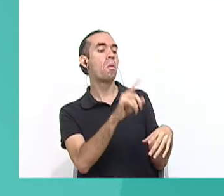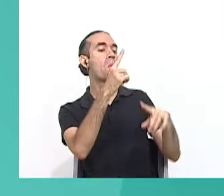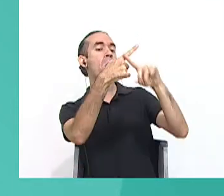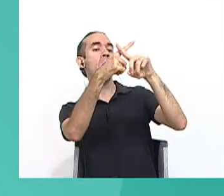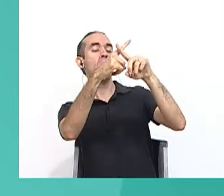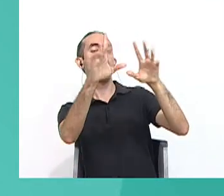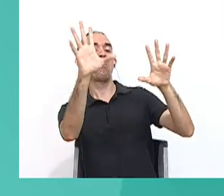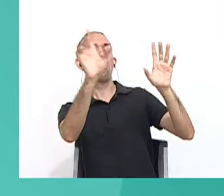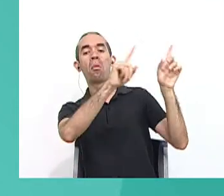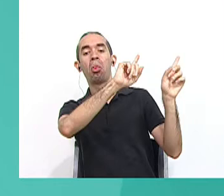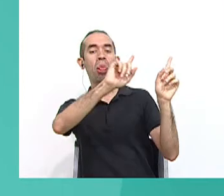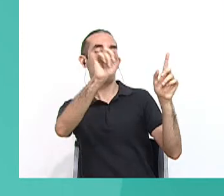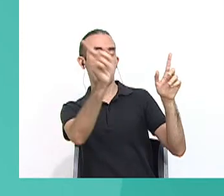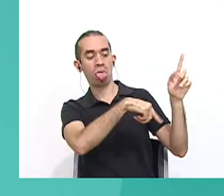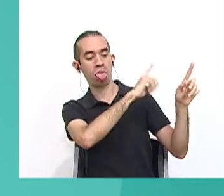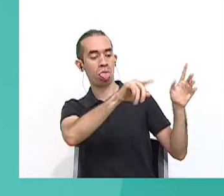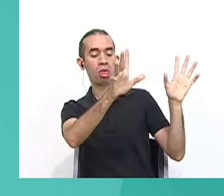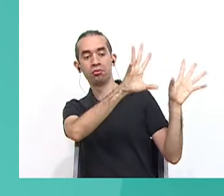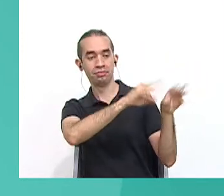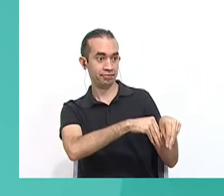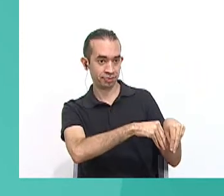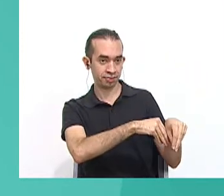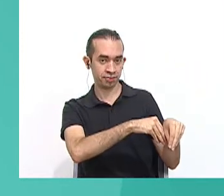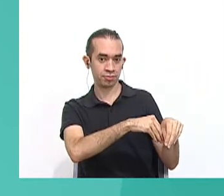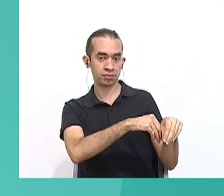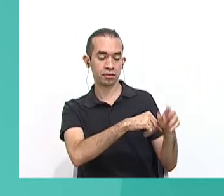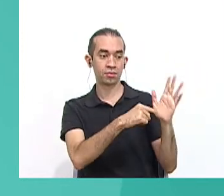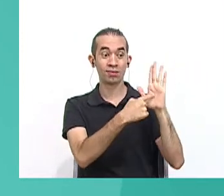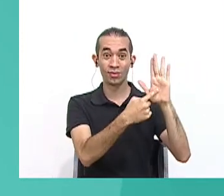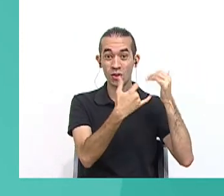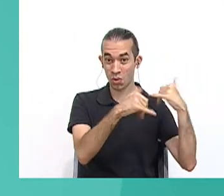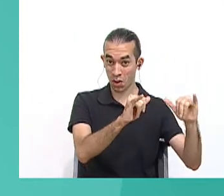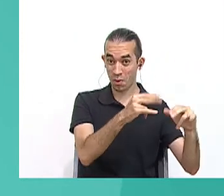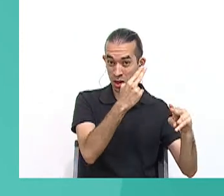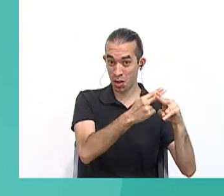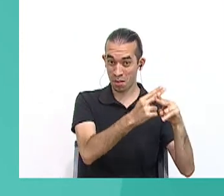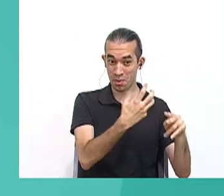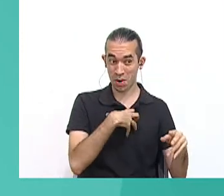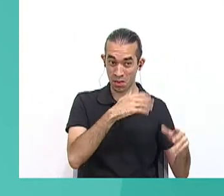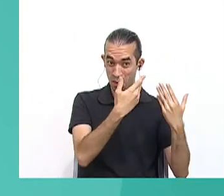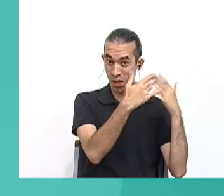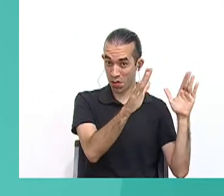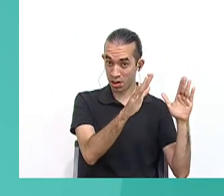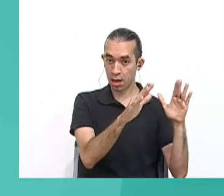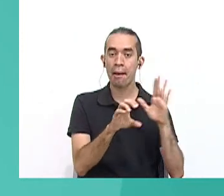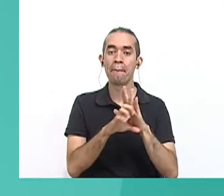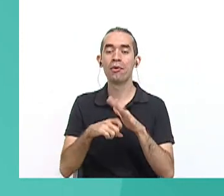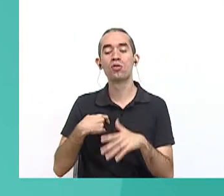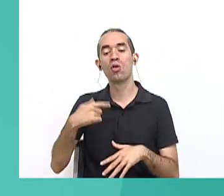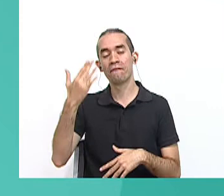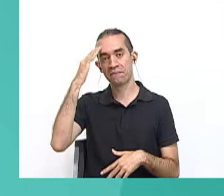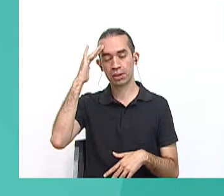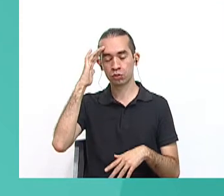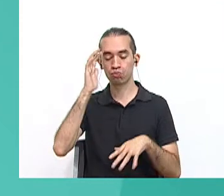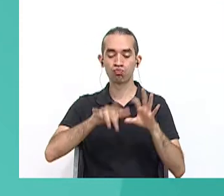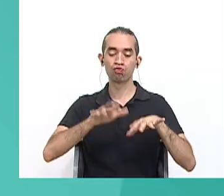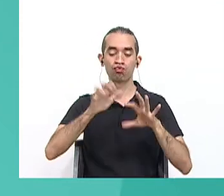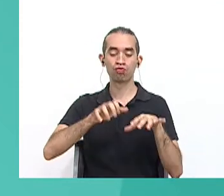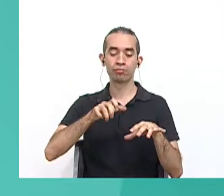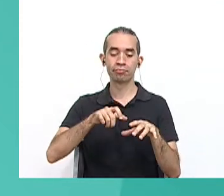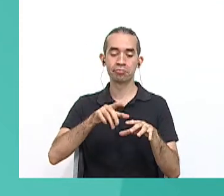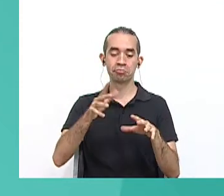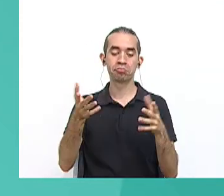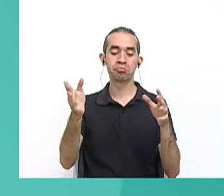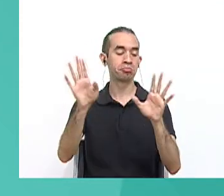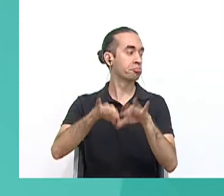pretend to be you. So imagine that I am using Facebook, I leave it open in my computer, I don't log off. When someone else comes, they